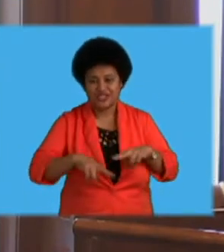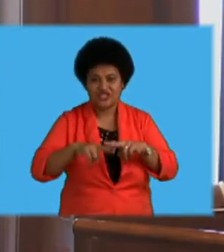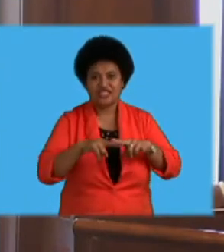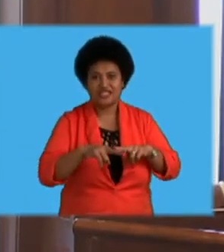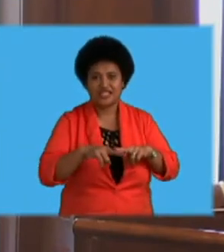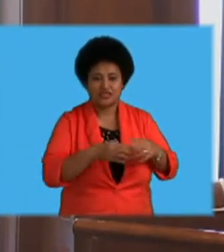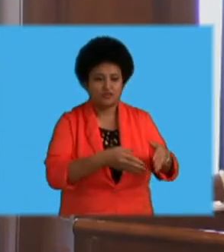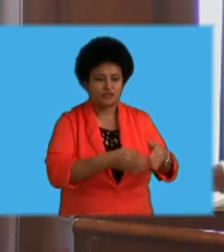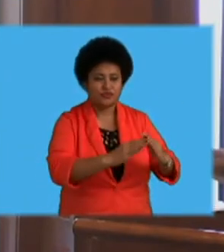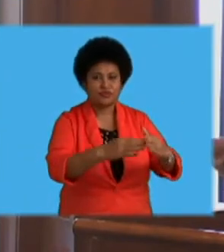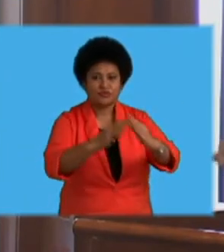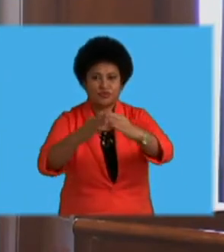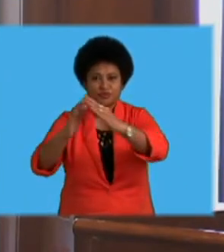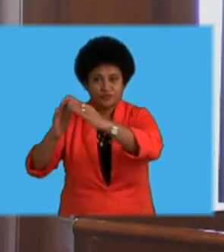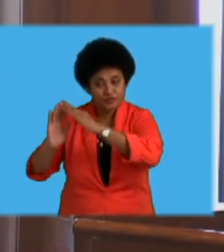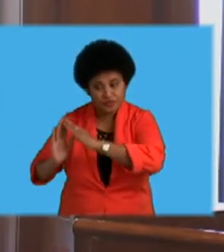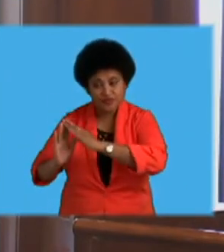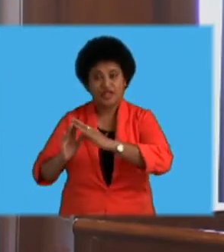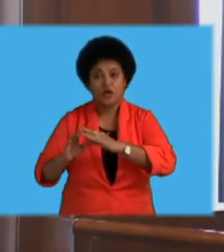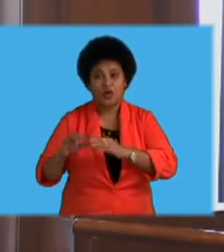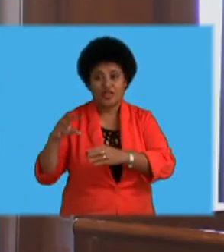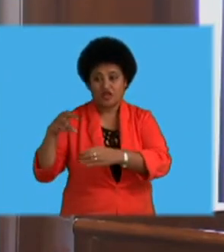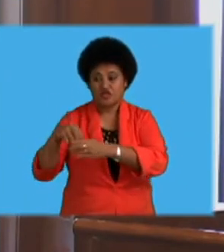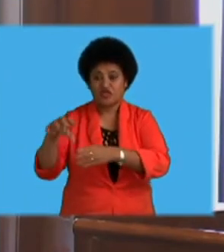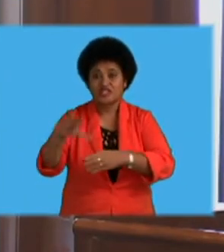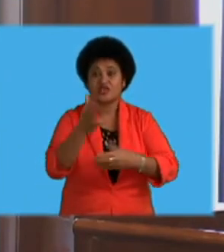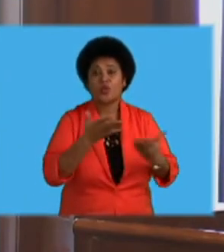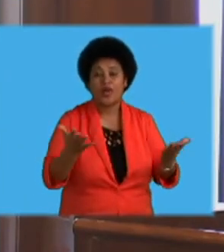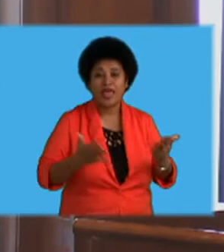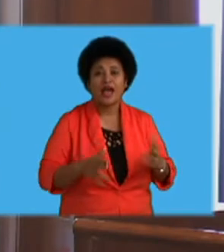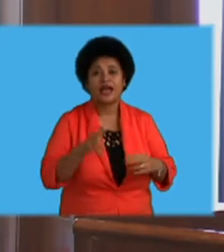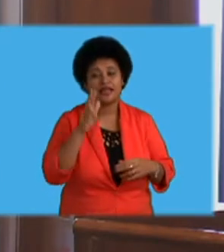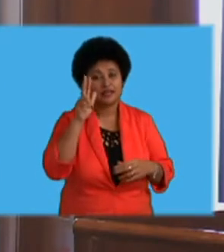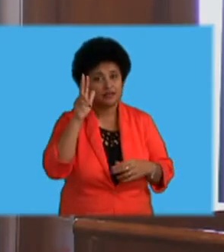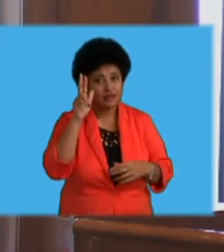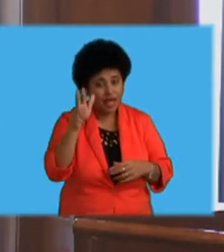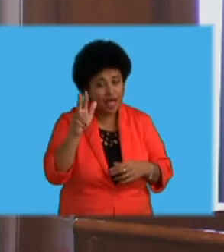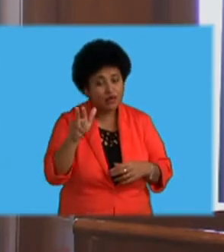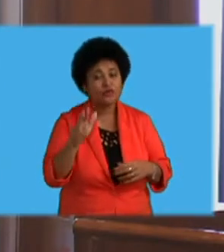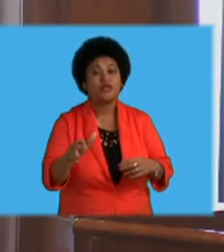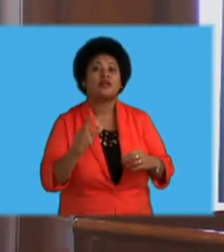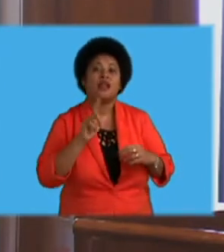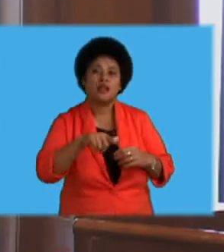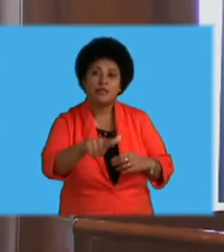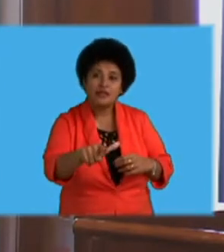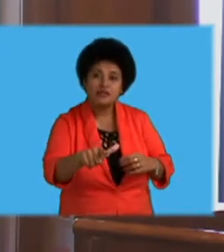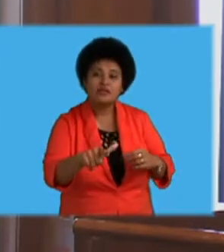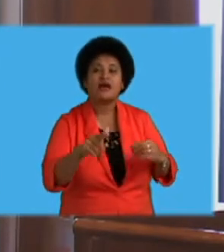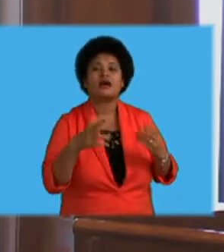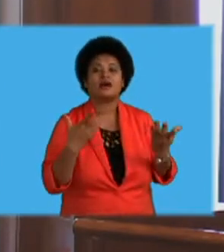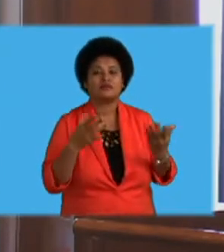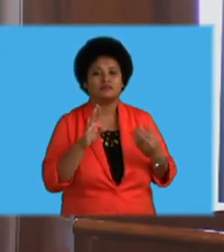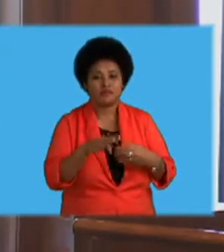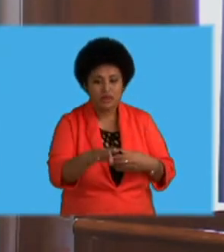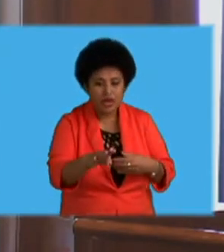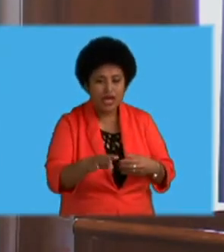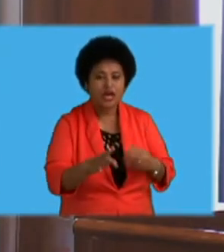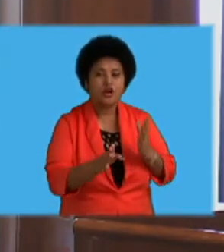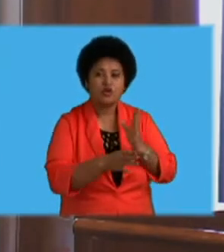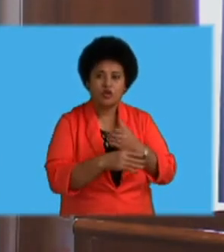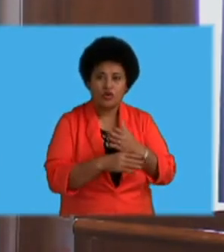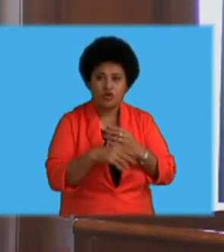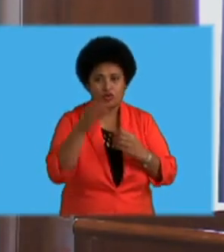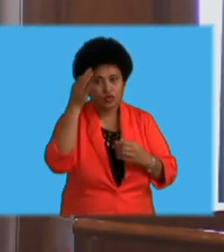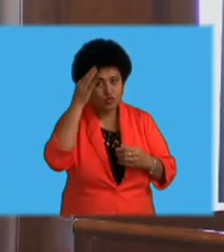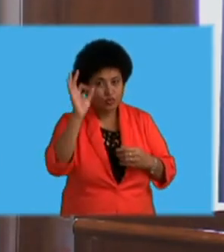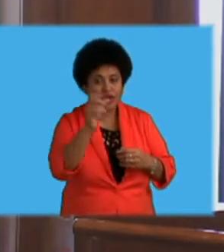where these new stations will be established are Lakemba, Lambasa, Nambualu, Kandavu, Koro, Rotuma,